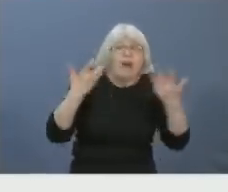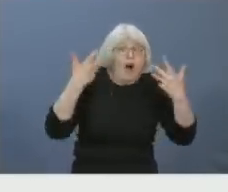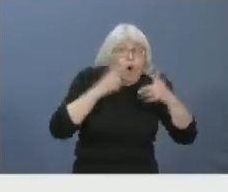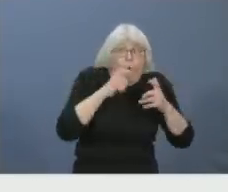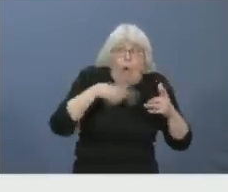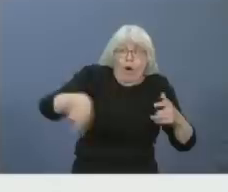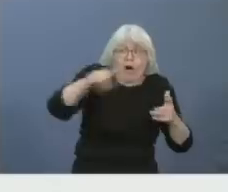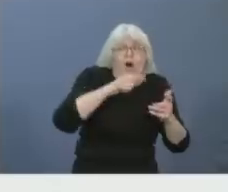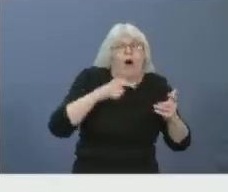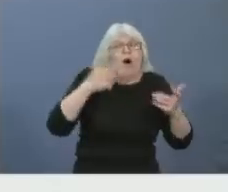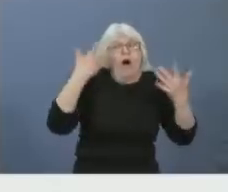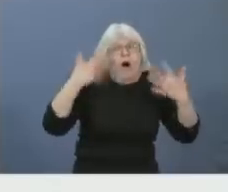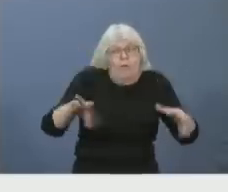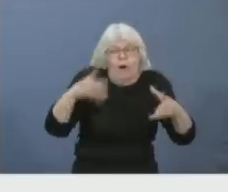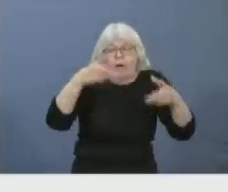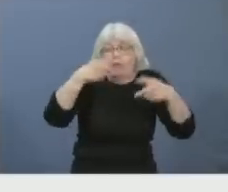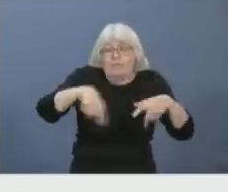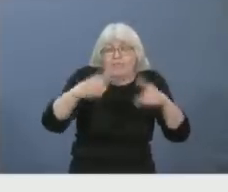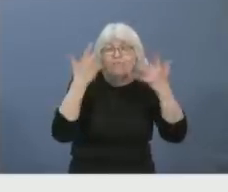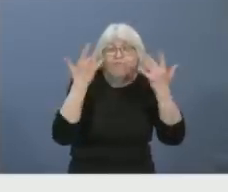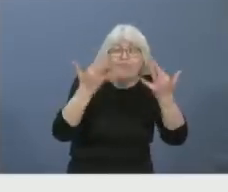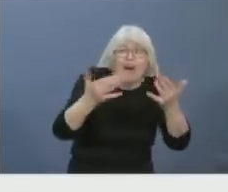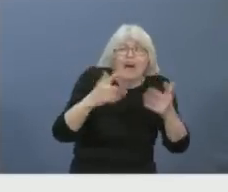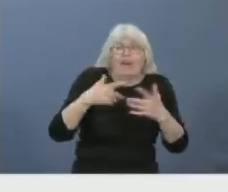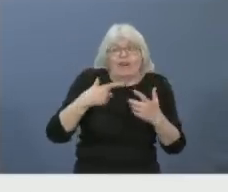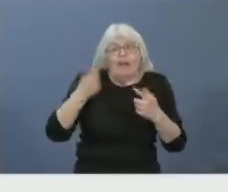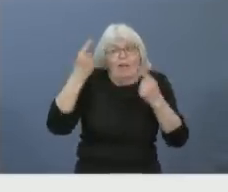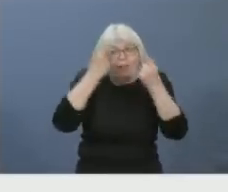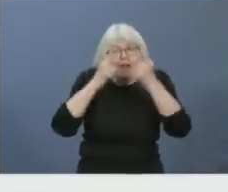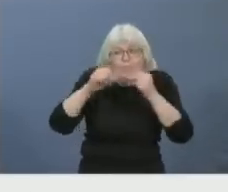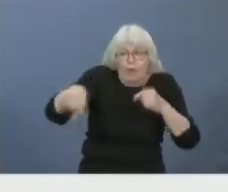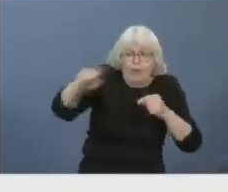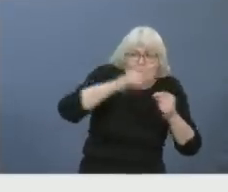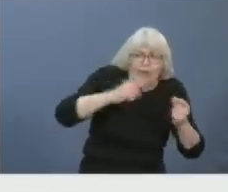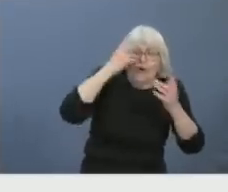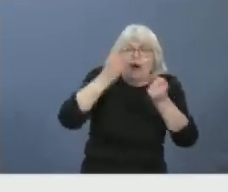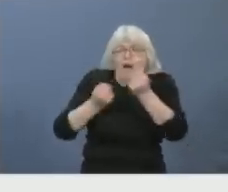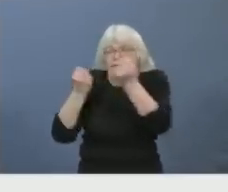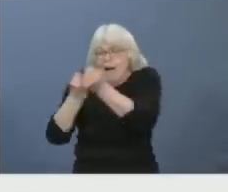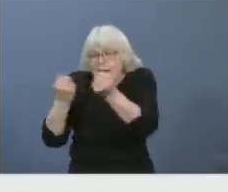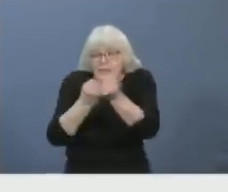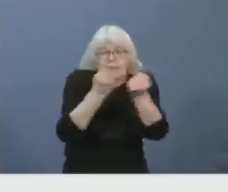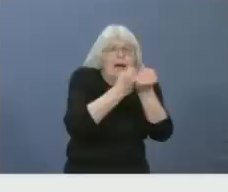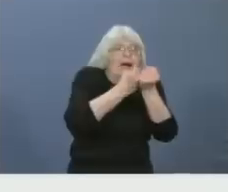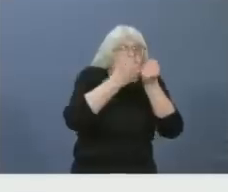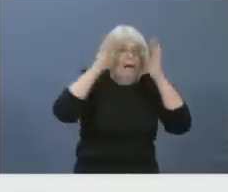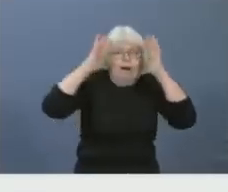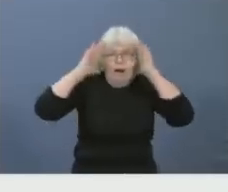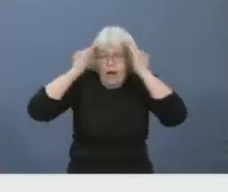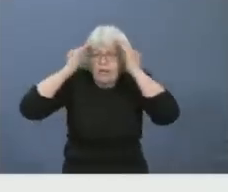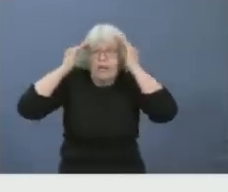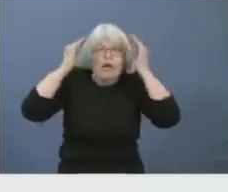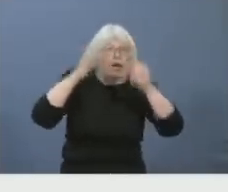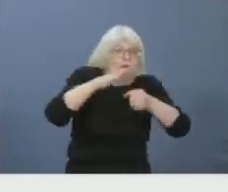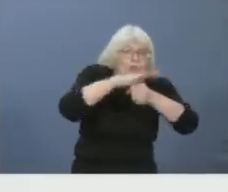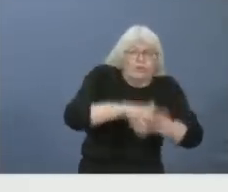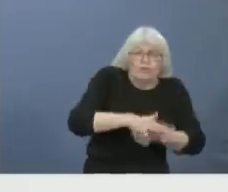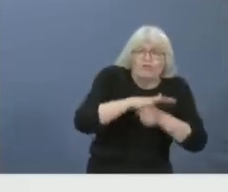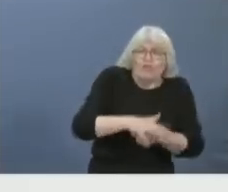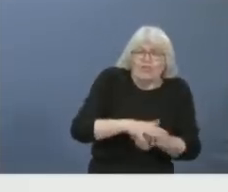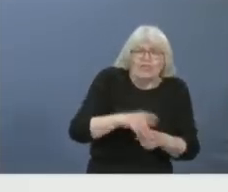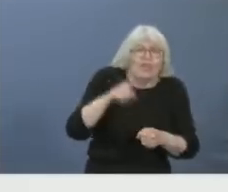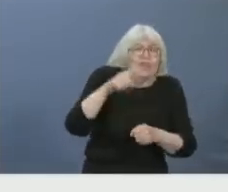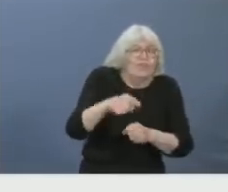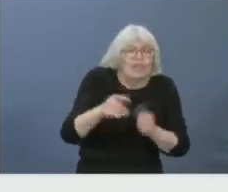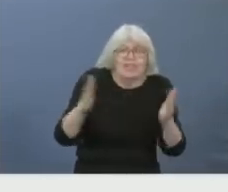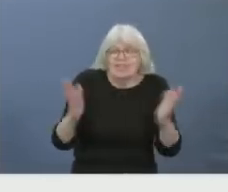support are with you. We know that evacuations may cause anxiety or stress, but the evacuated areas remain dangerous, so please do